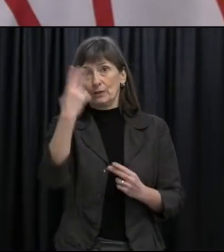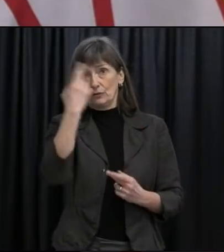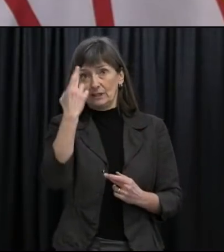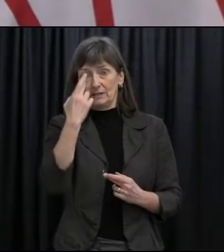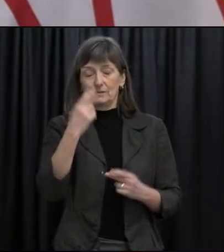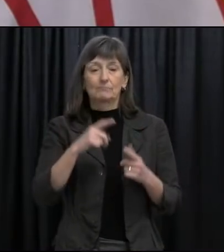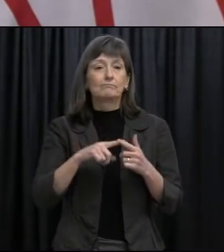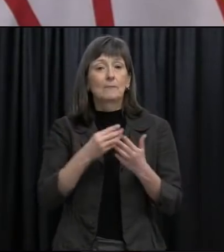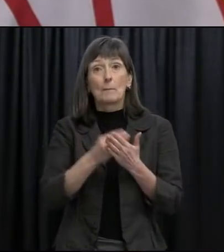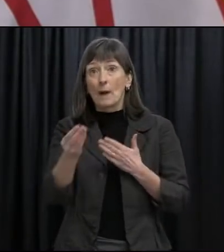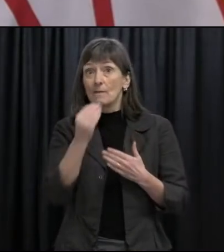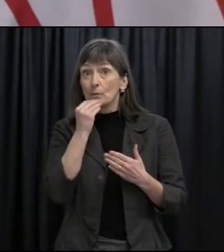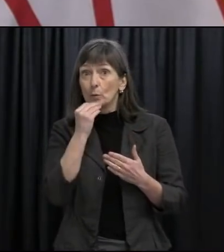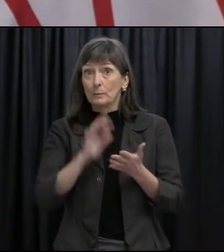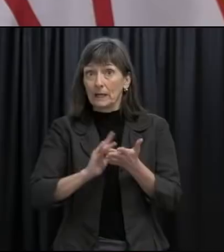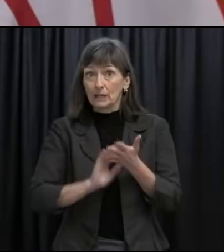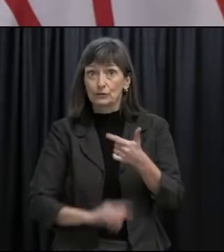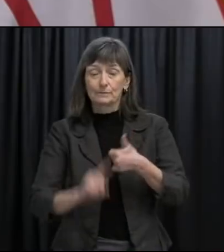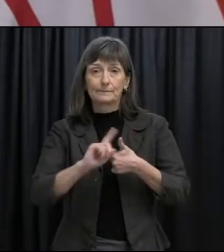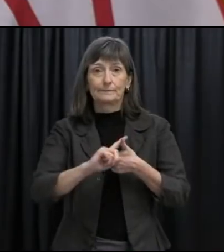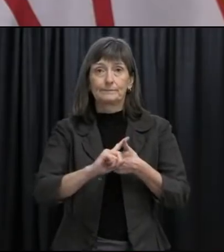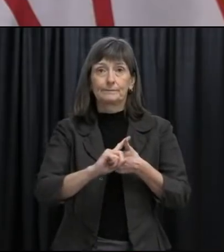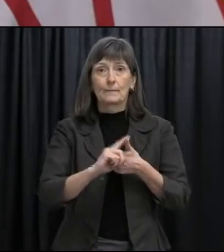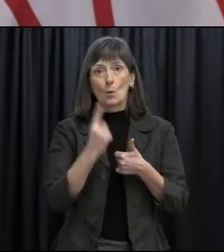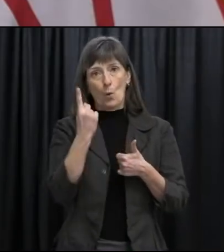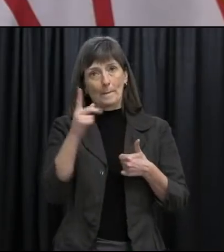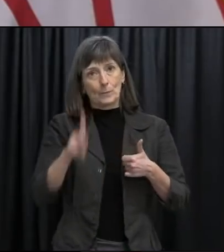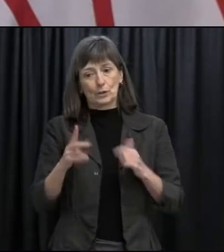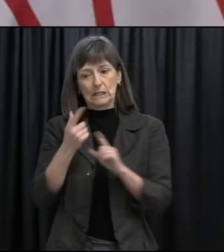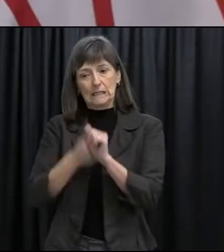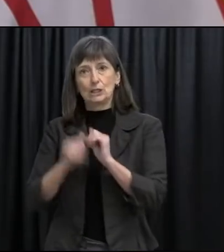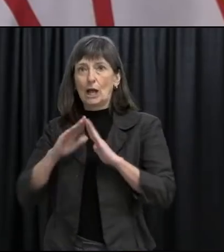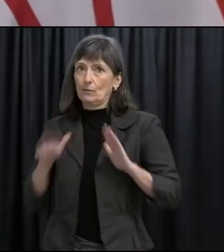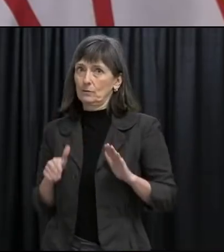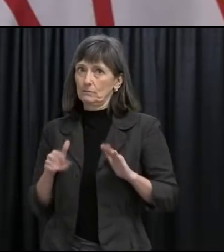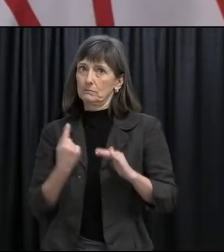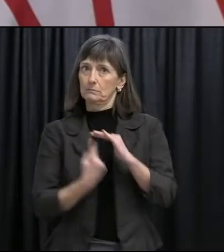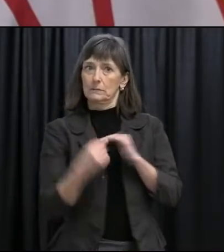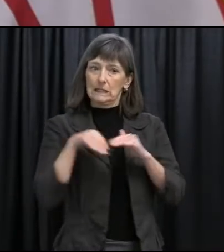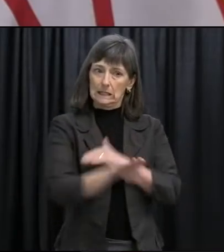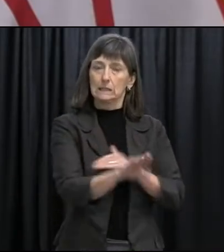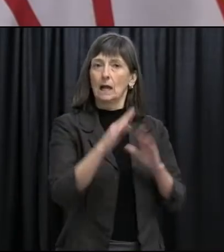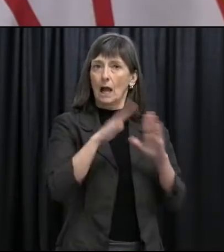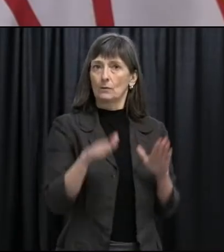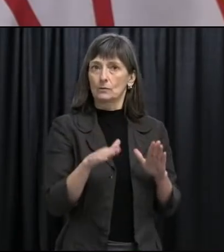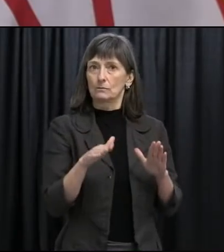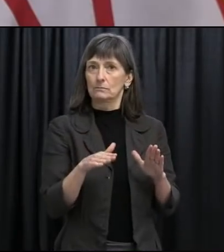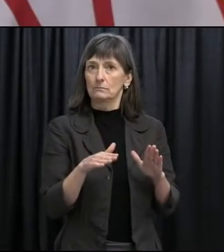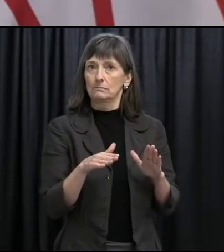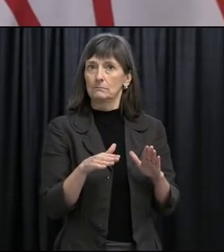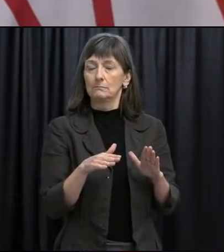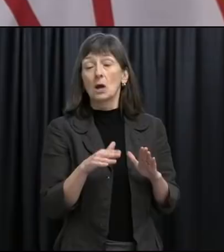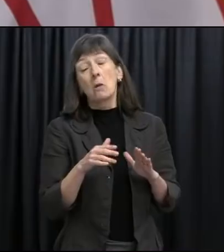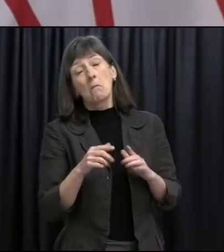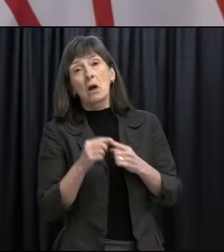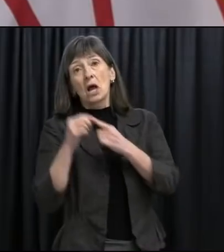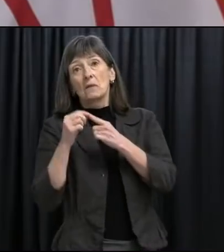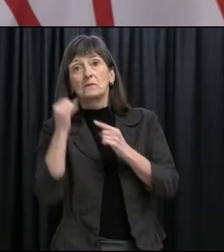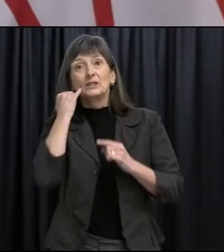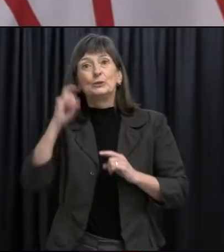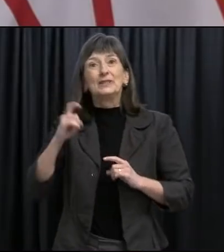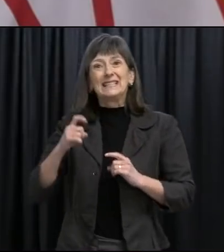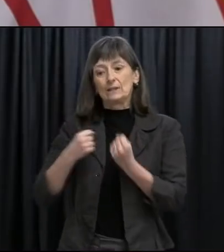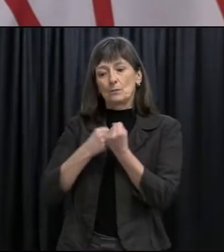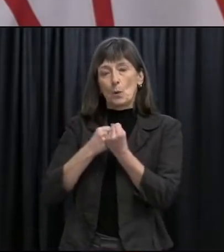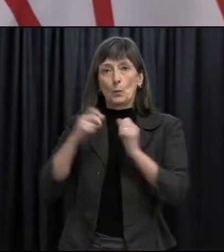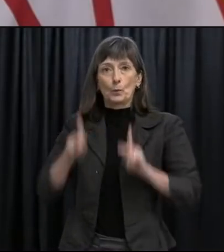purchase essentials such as food and medication, and only 1 person per household should enter a store unless they require an escort or there are no